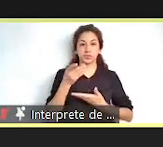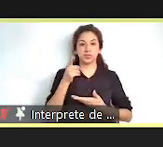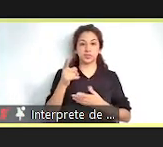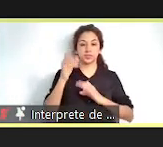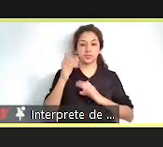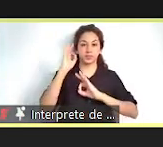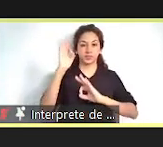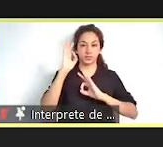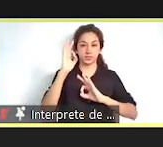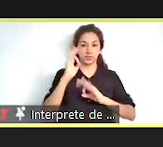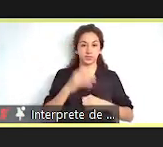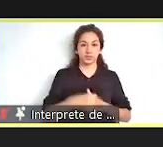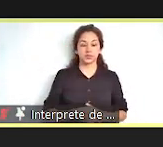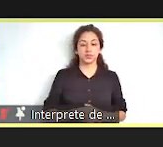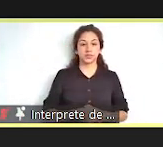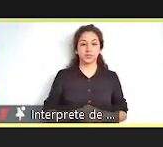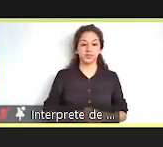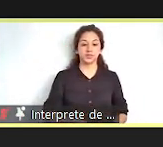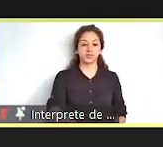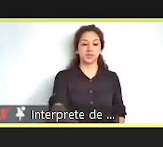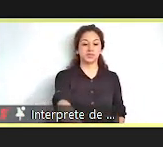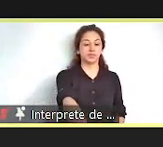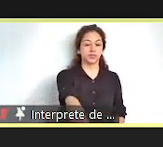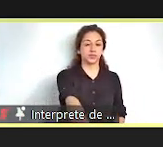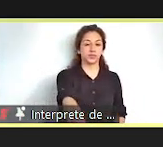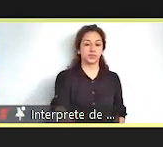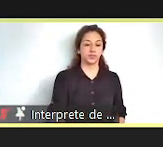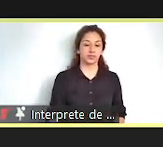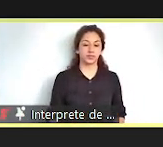who will moderate this panel